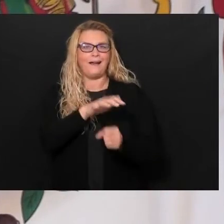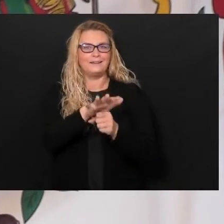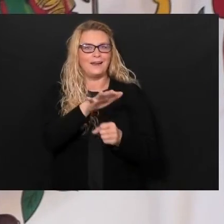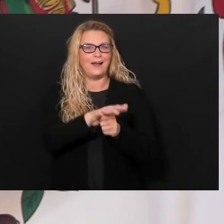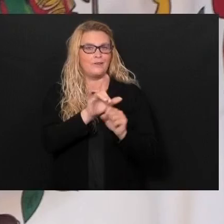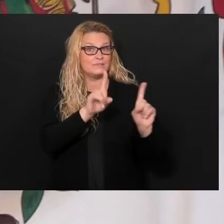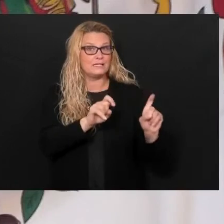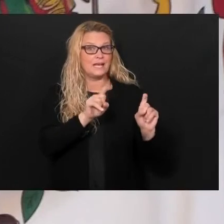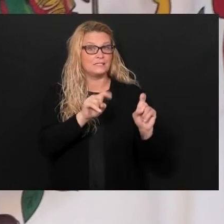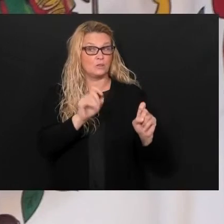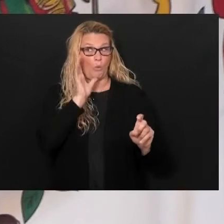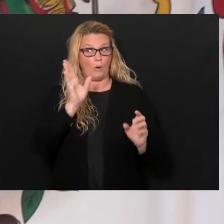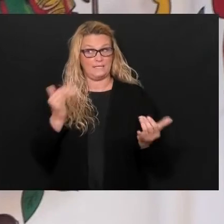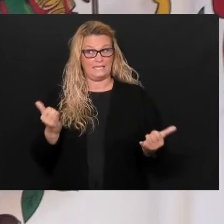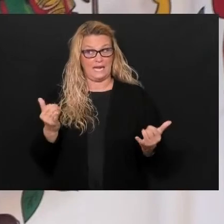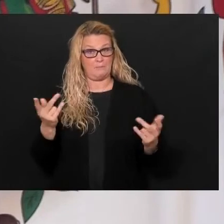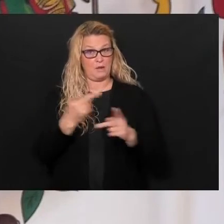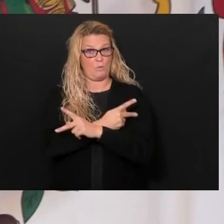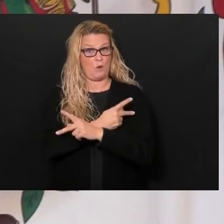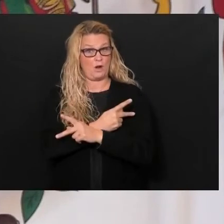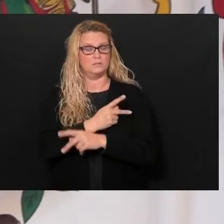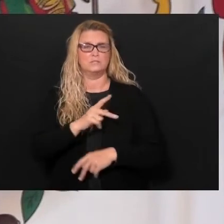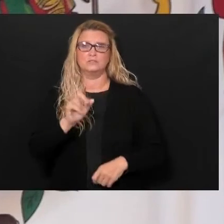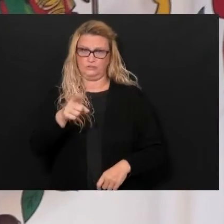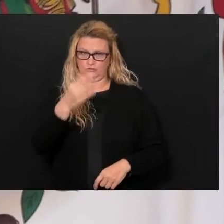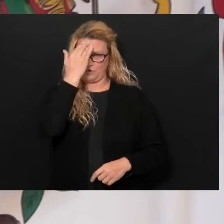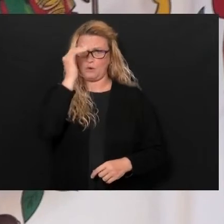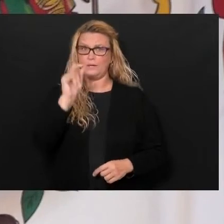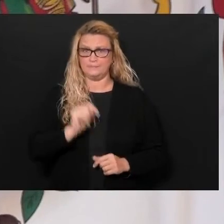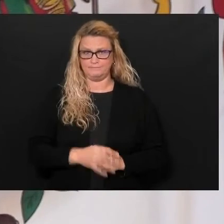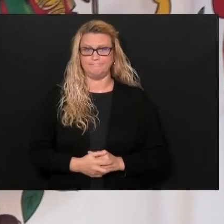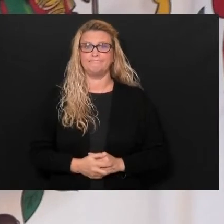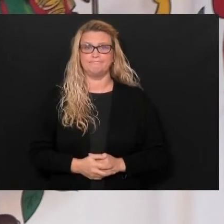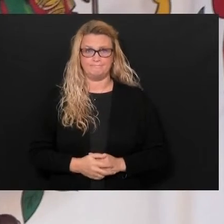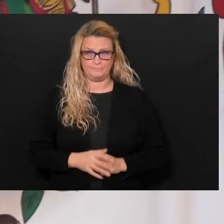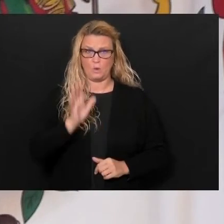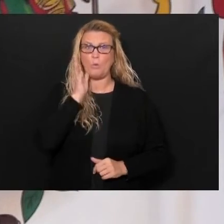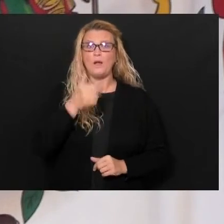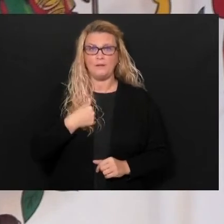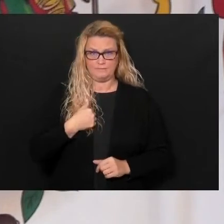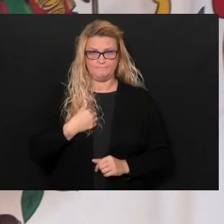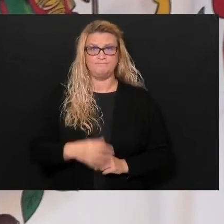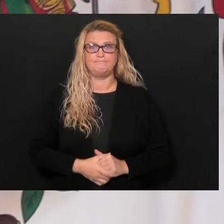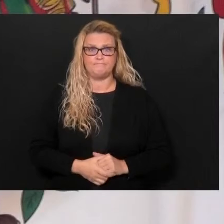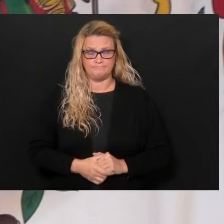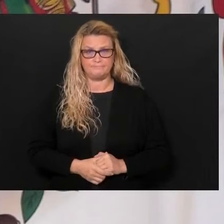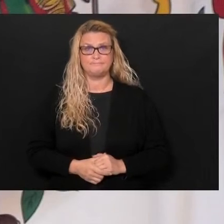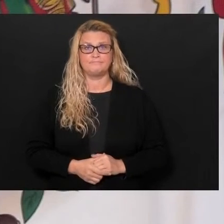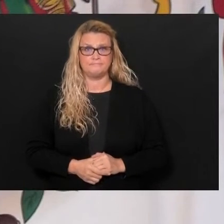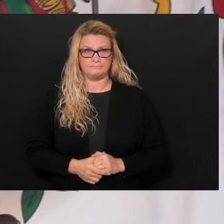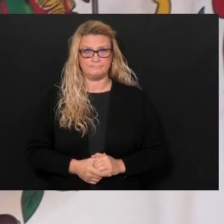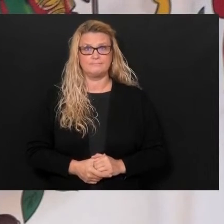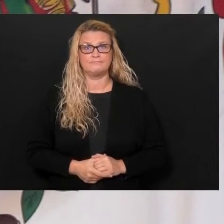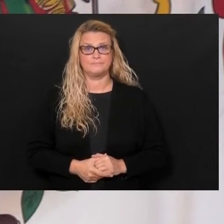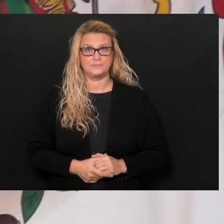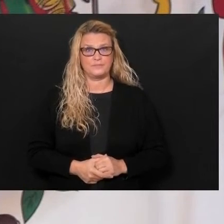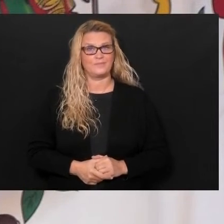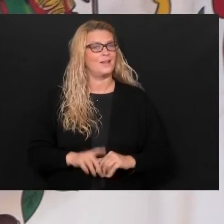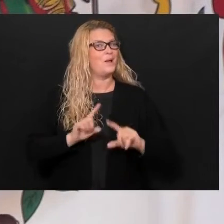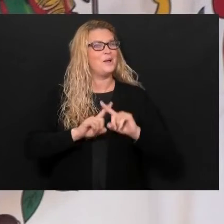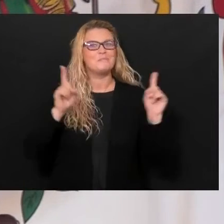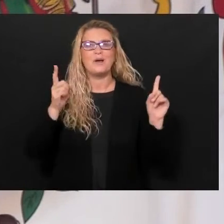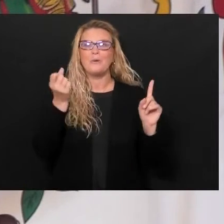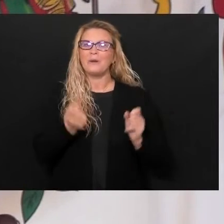be far worse off than we are today? You're dadgum right. You're dadgum right. But we've